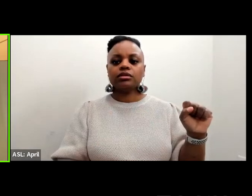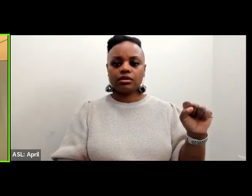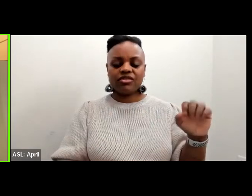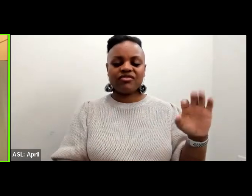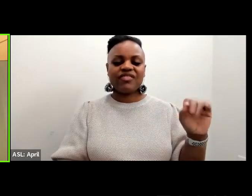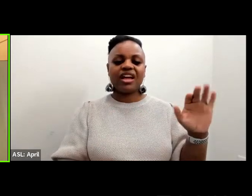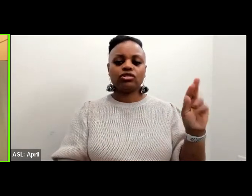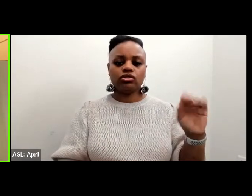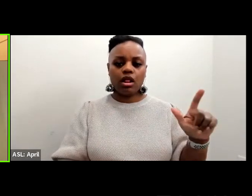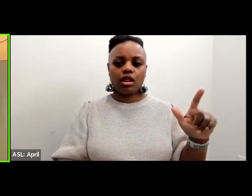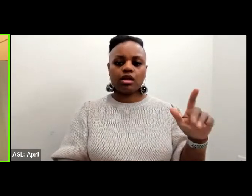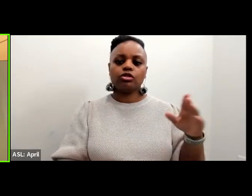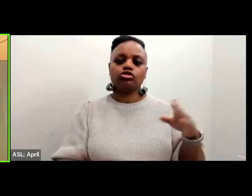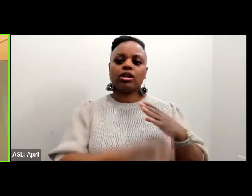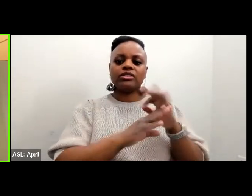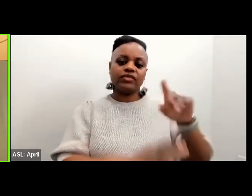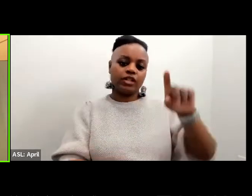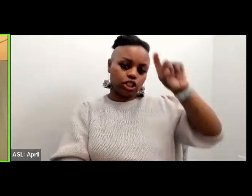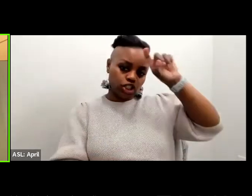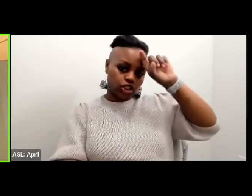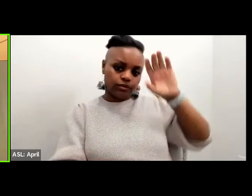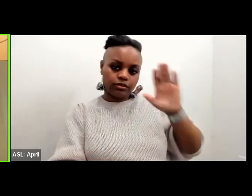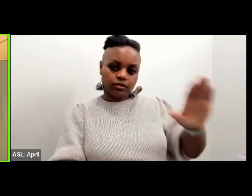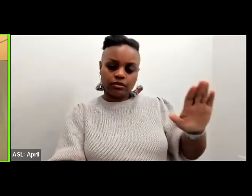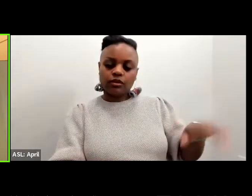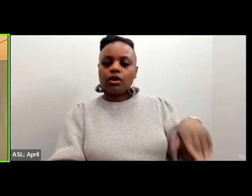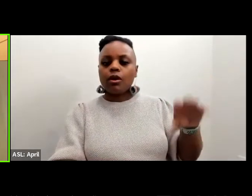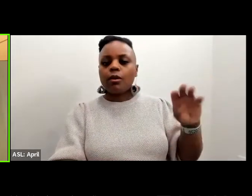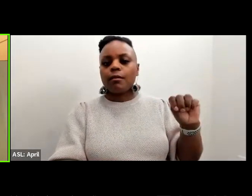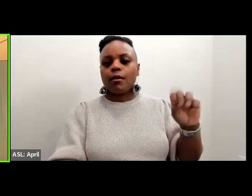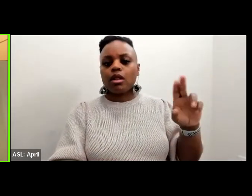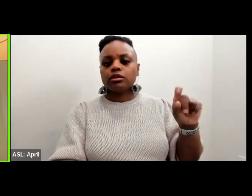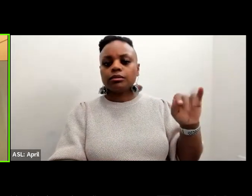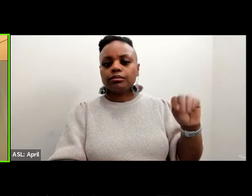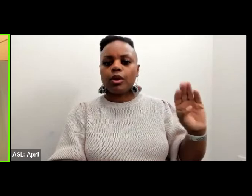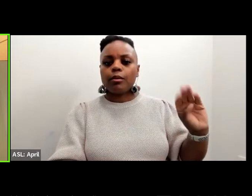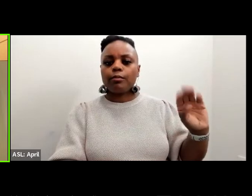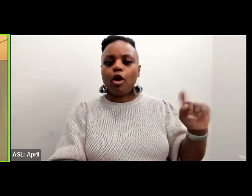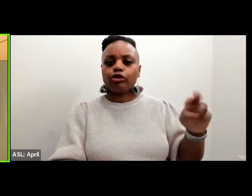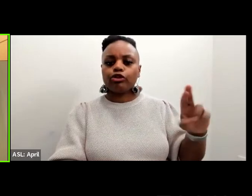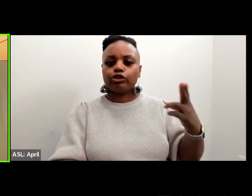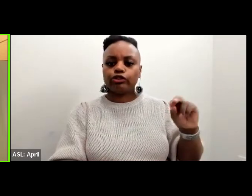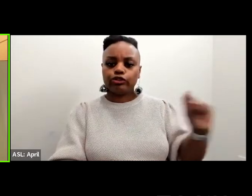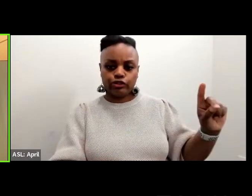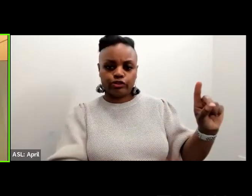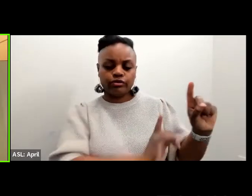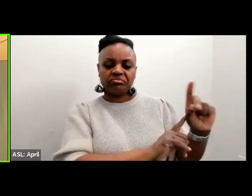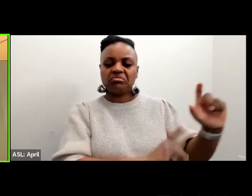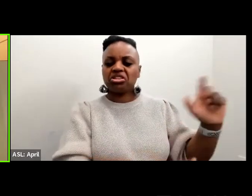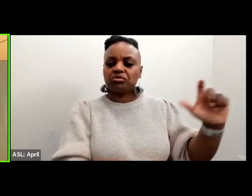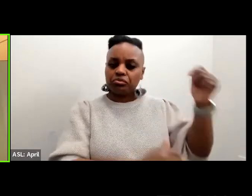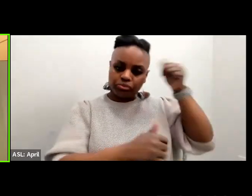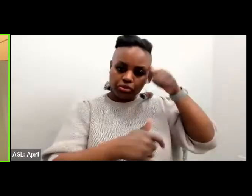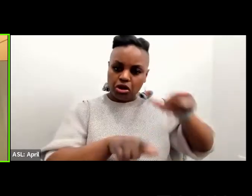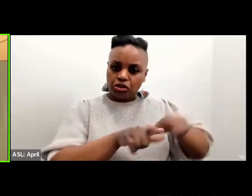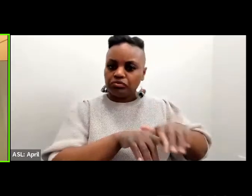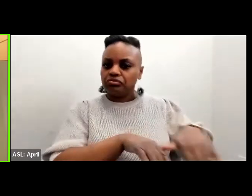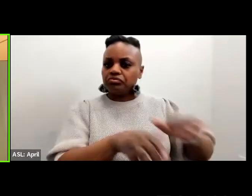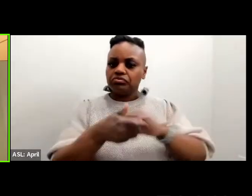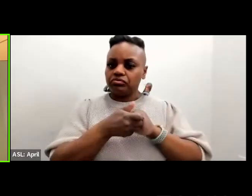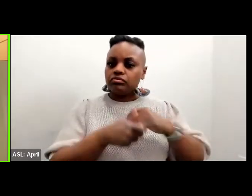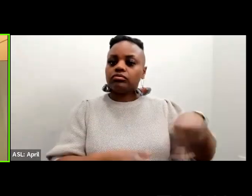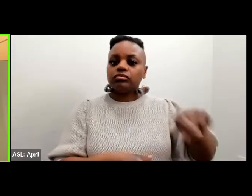book gives us new understanding of the Muslim Brotherhood, which will help policymakers, researchers, and anyone interested